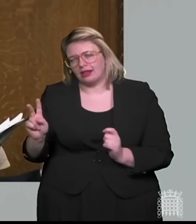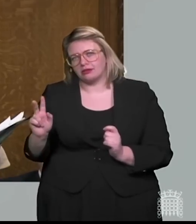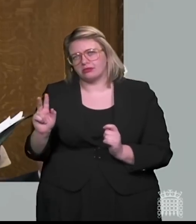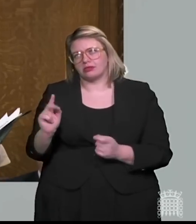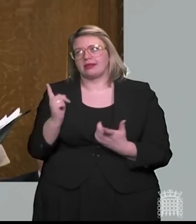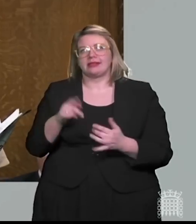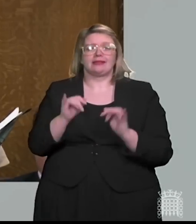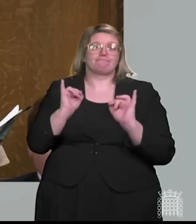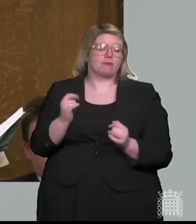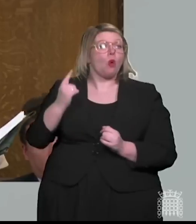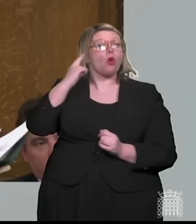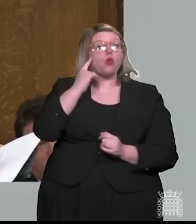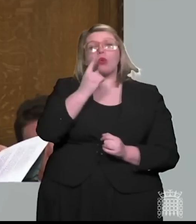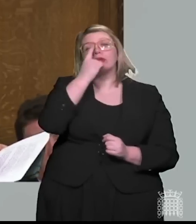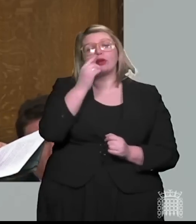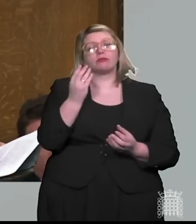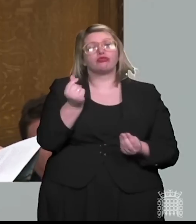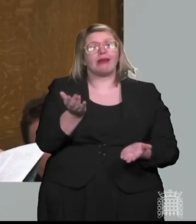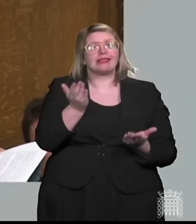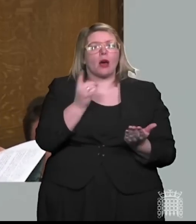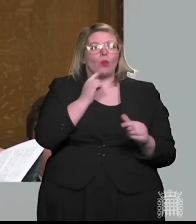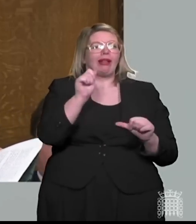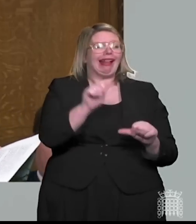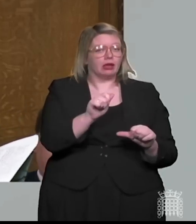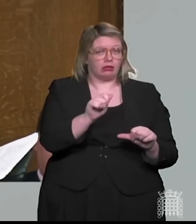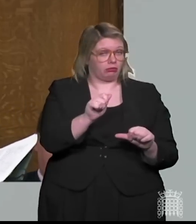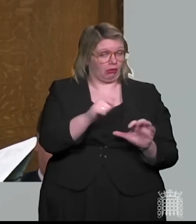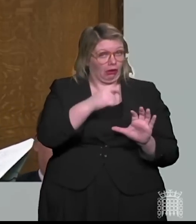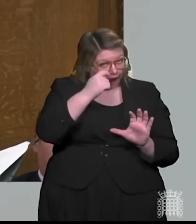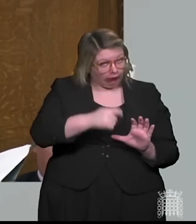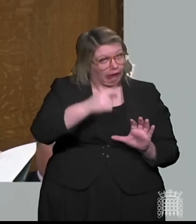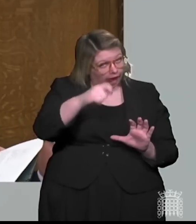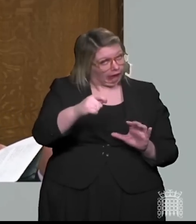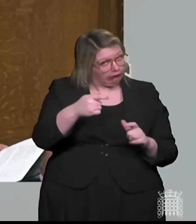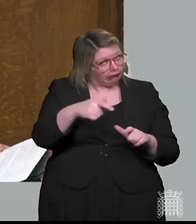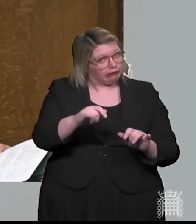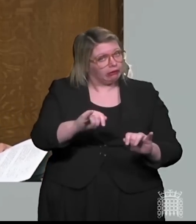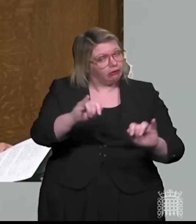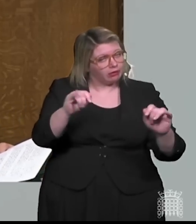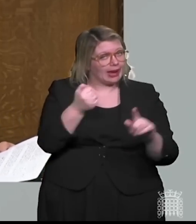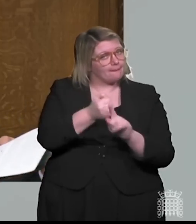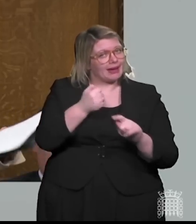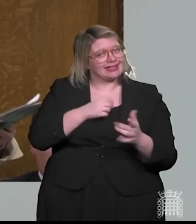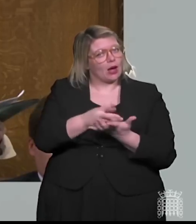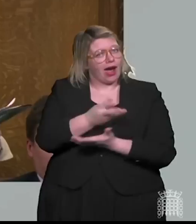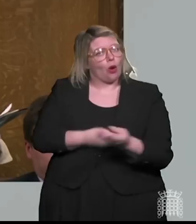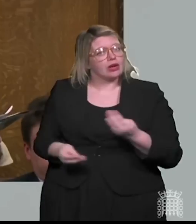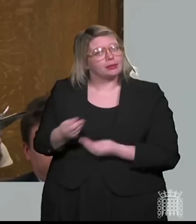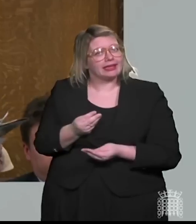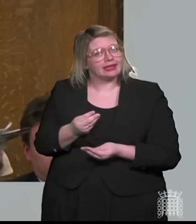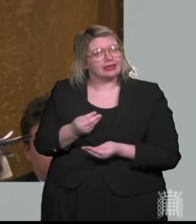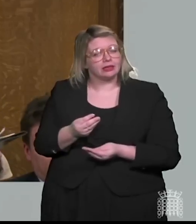transitory, as the Independent Bank of England hoped, inflation has become quite deeply embedded in the UK economy, in